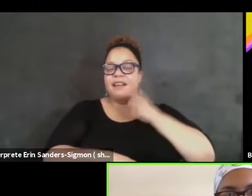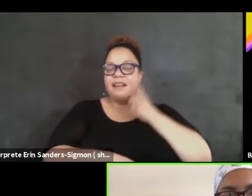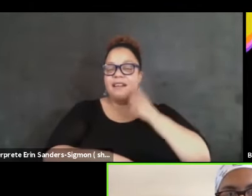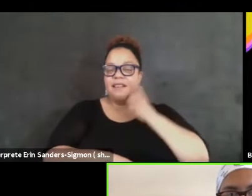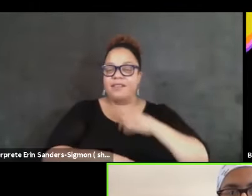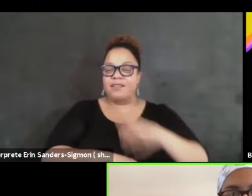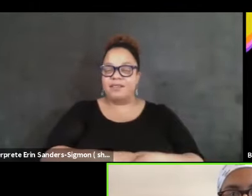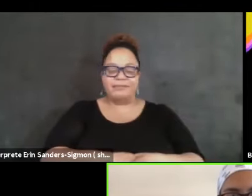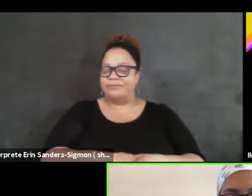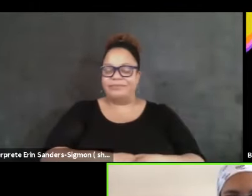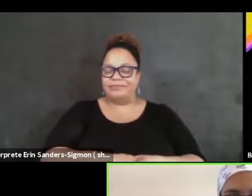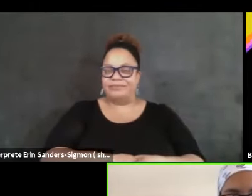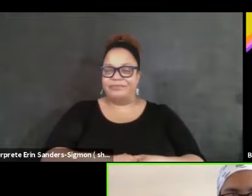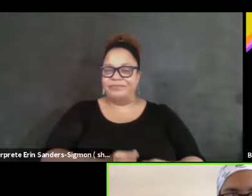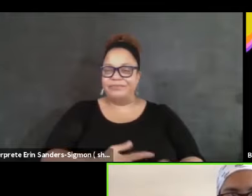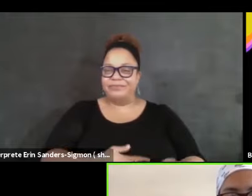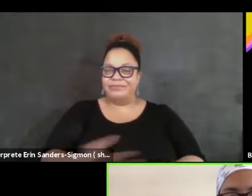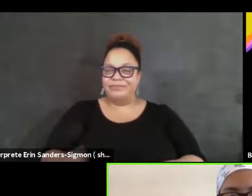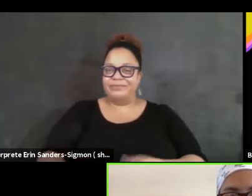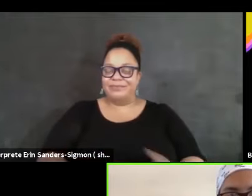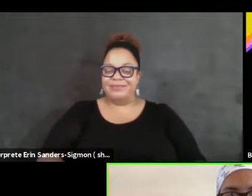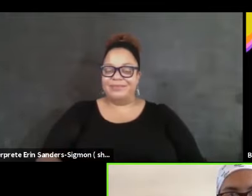This is how I breathe.